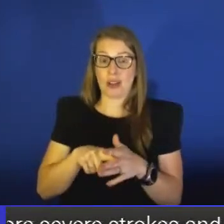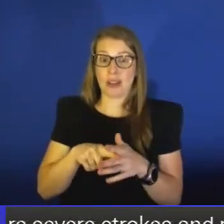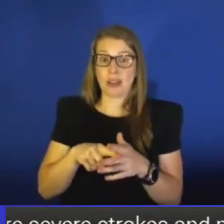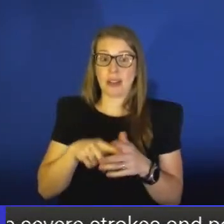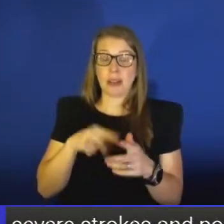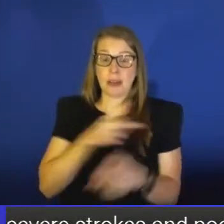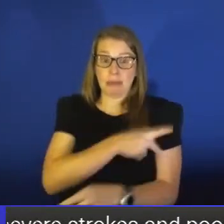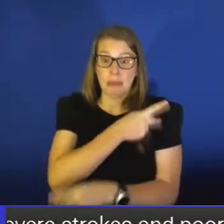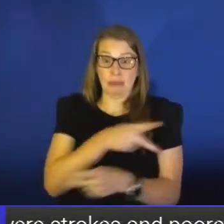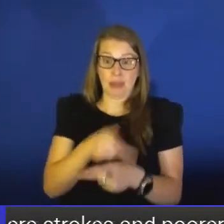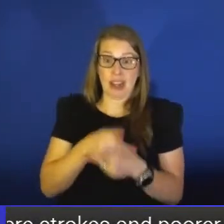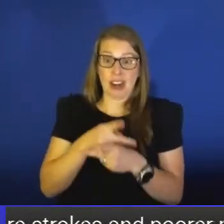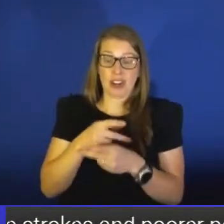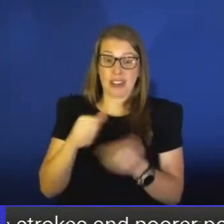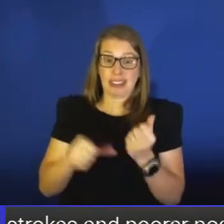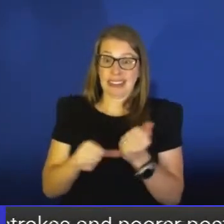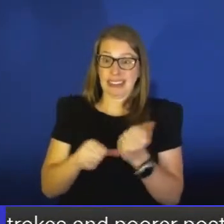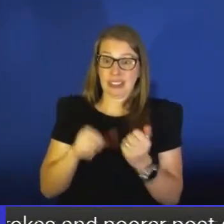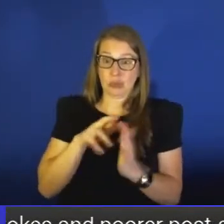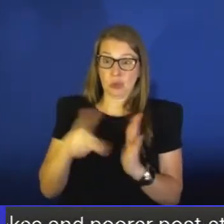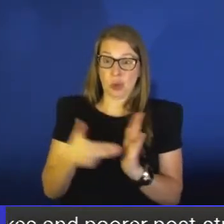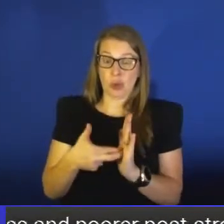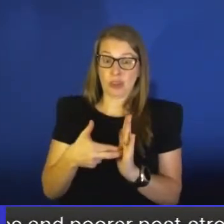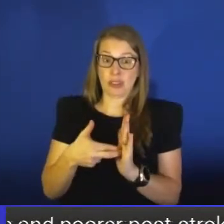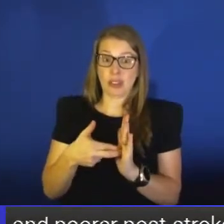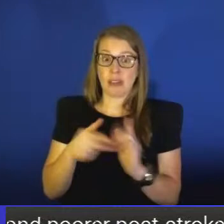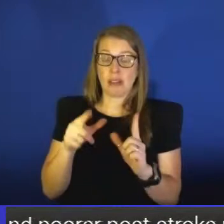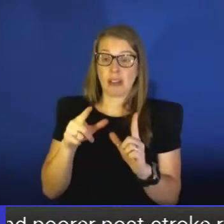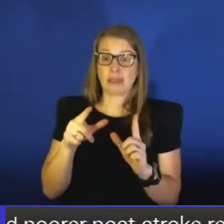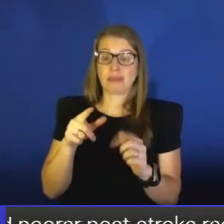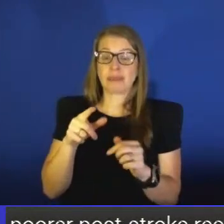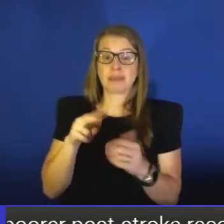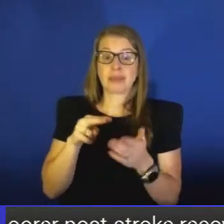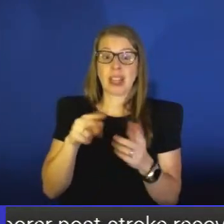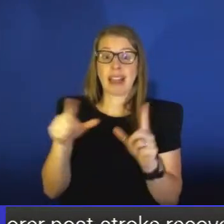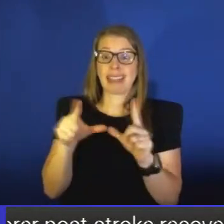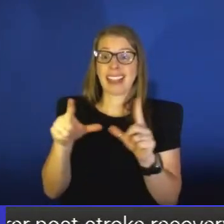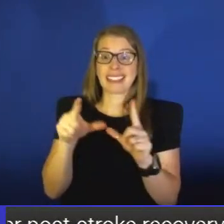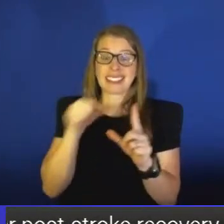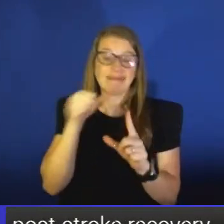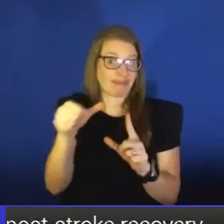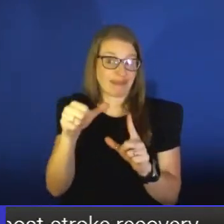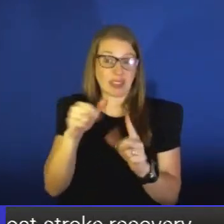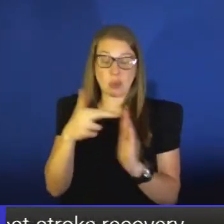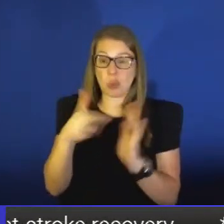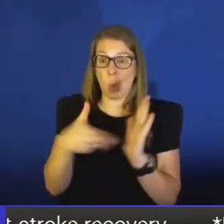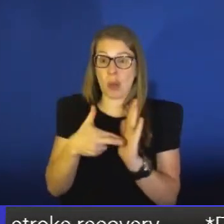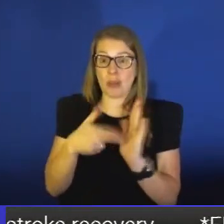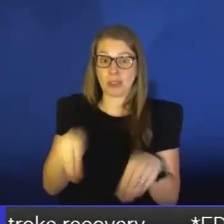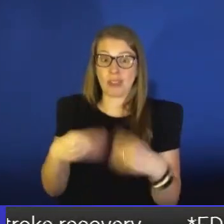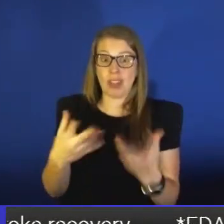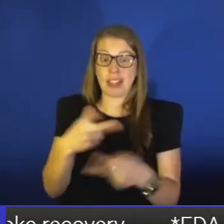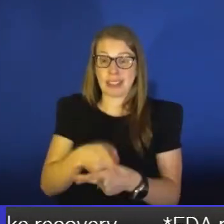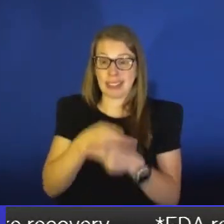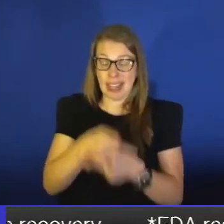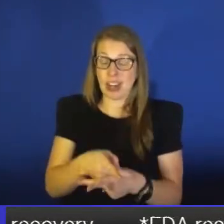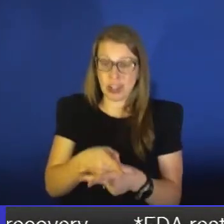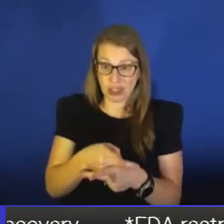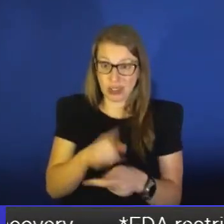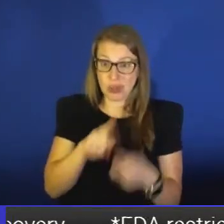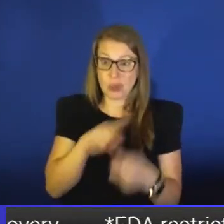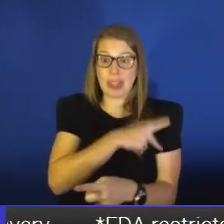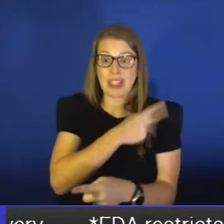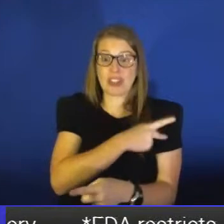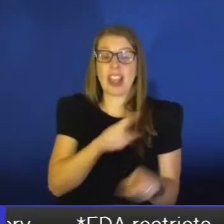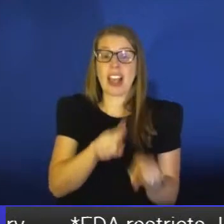and working in an unlicensed role, learning about what it's like to give care to patients. And then, of course, that formal nurse training, entering